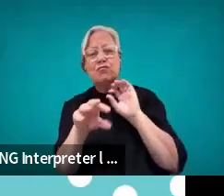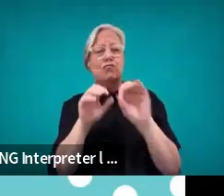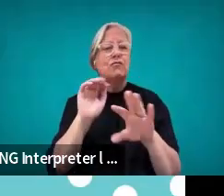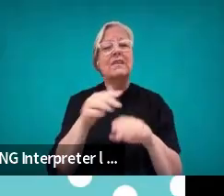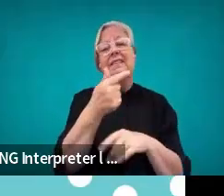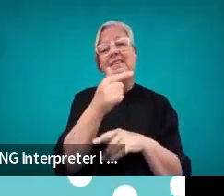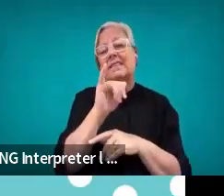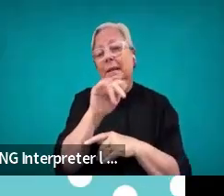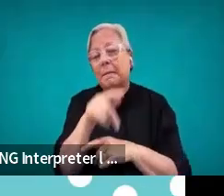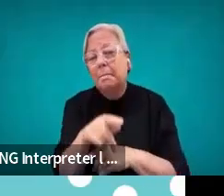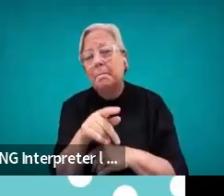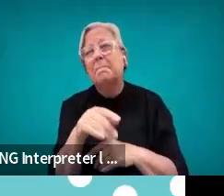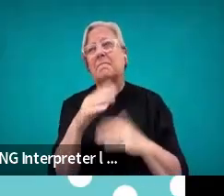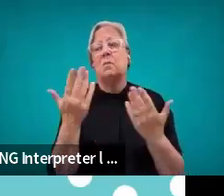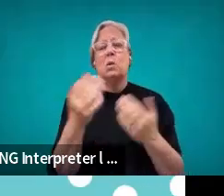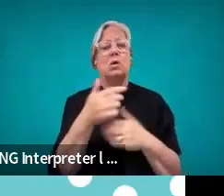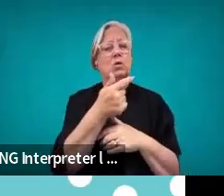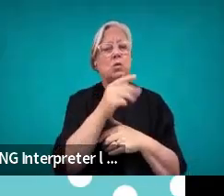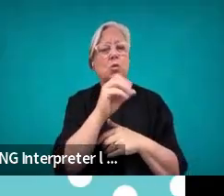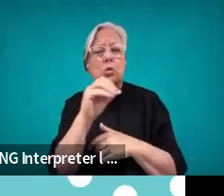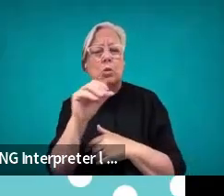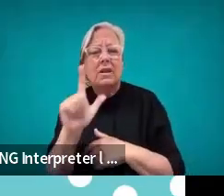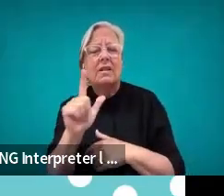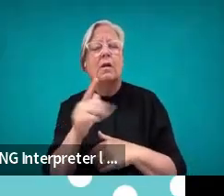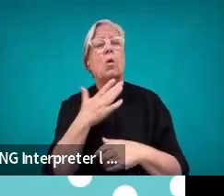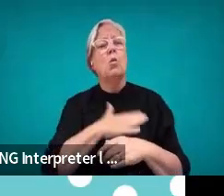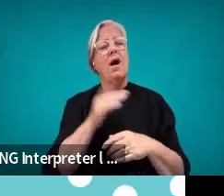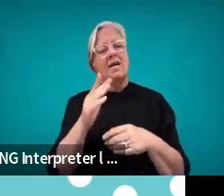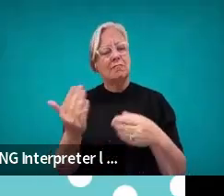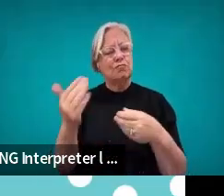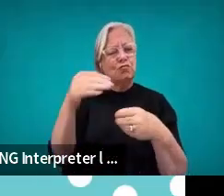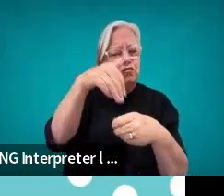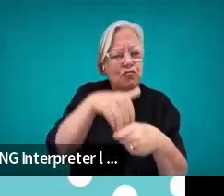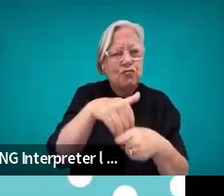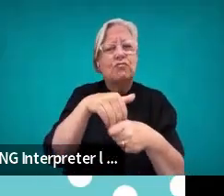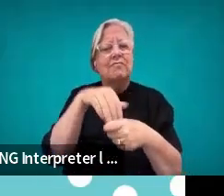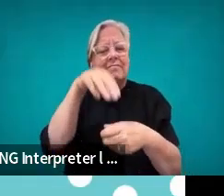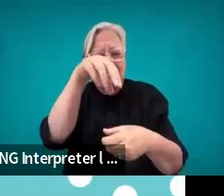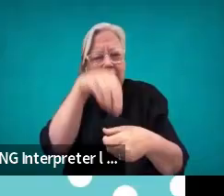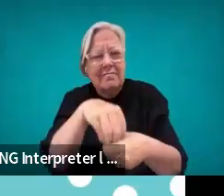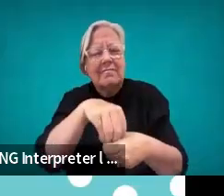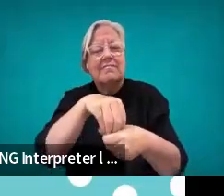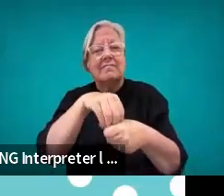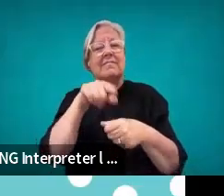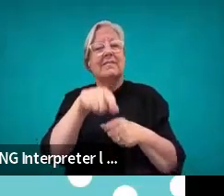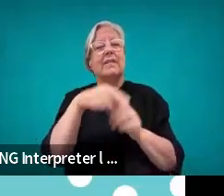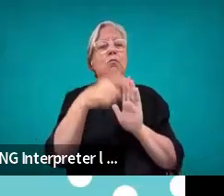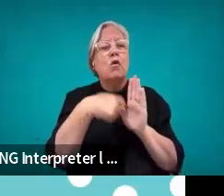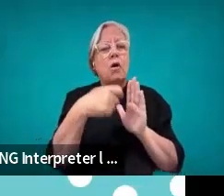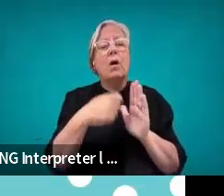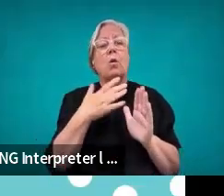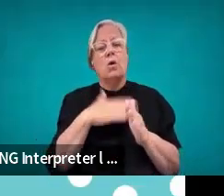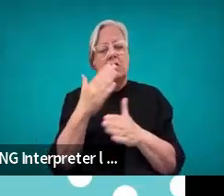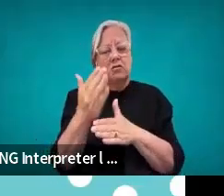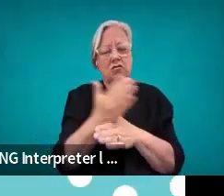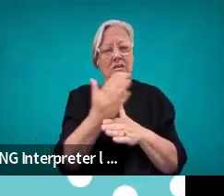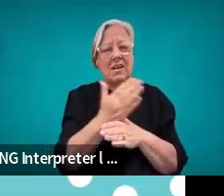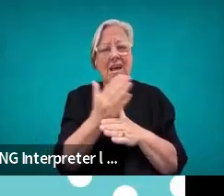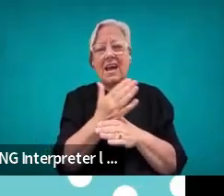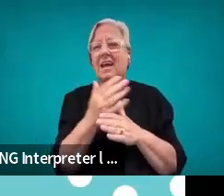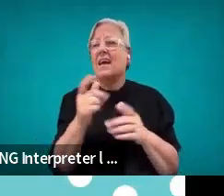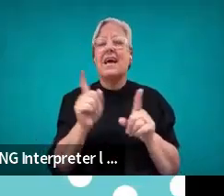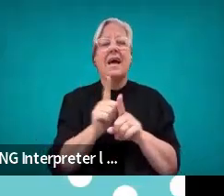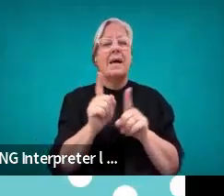tools for participatory and inclusive approaches to programming that support shared decision-making, learning, and